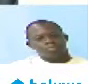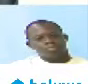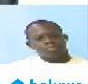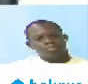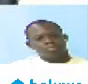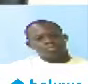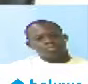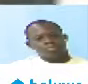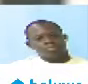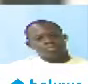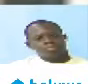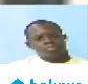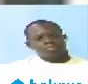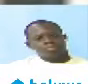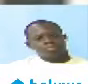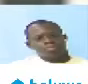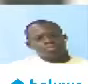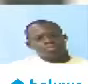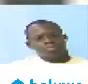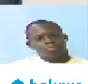Thank you for